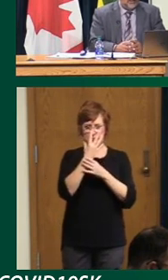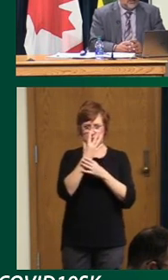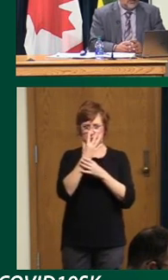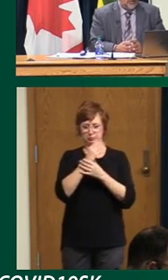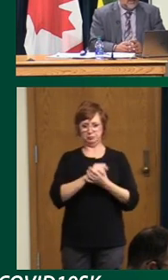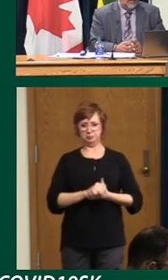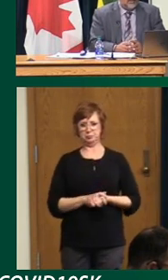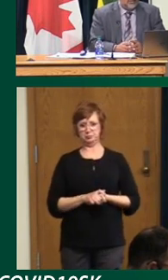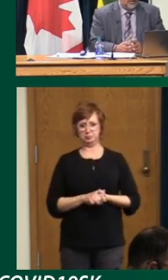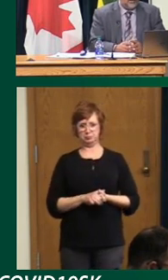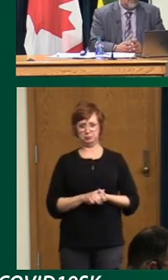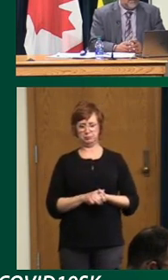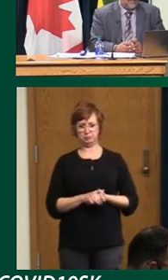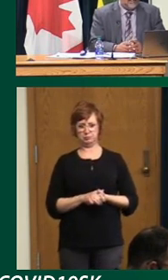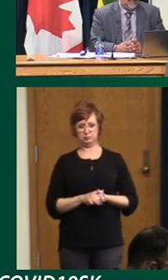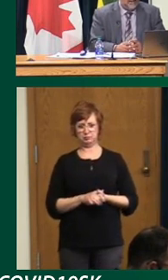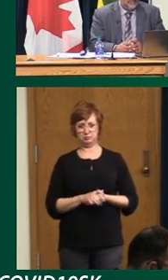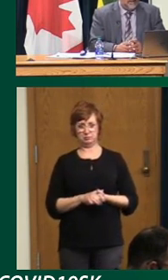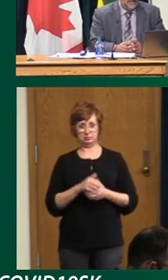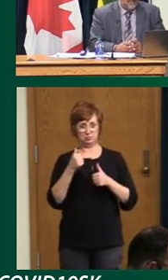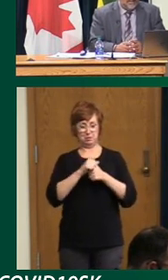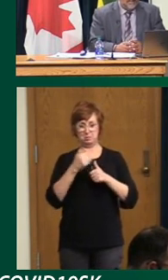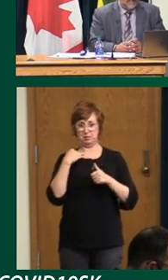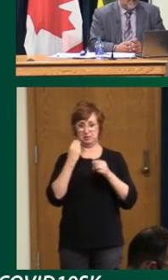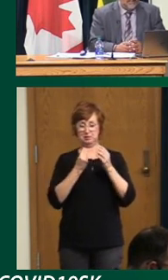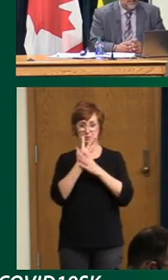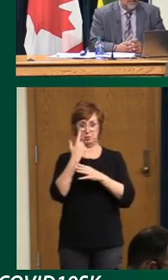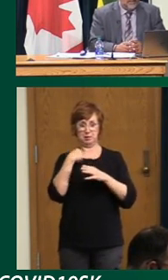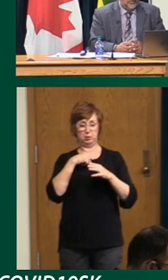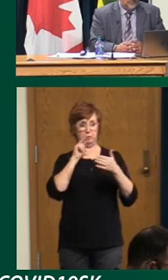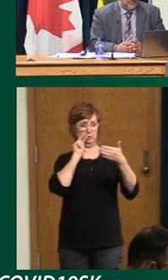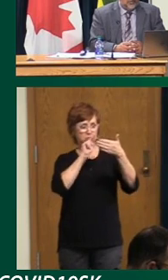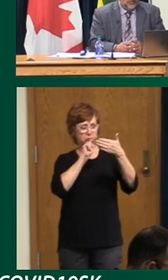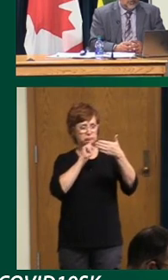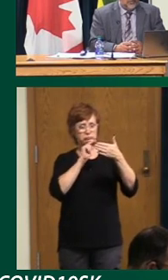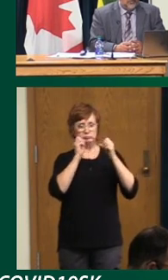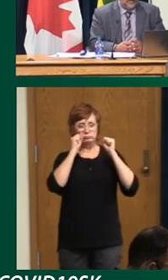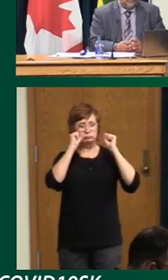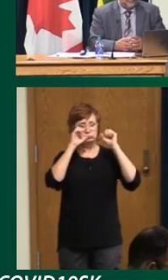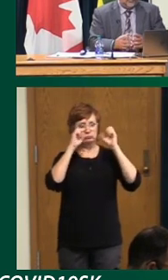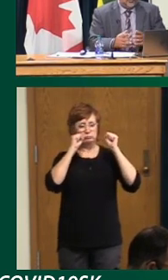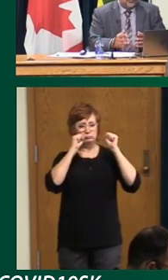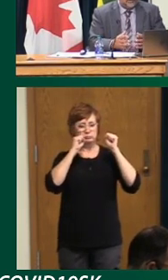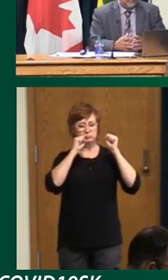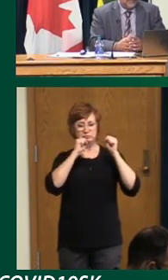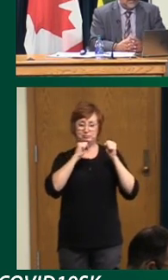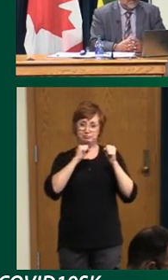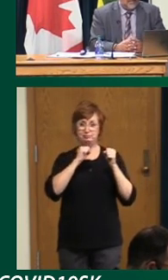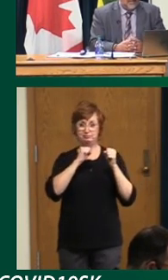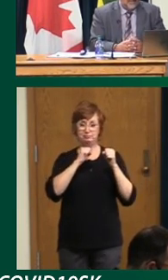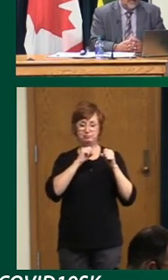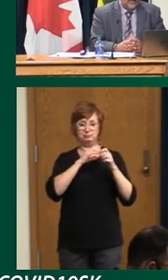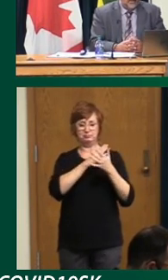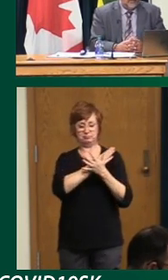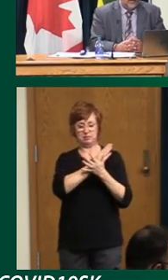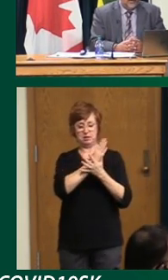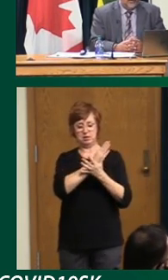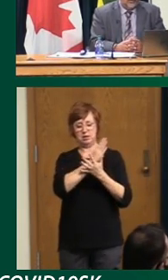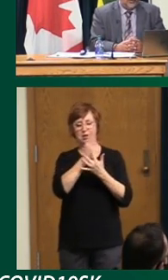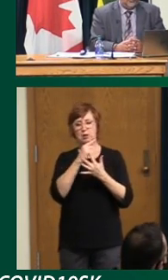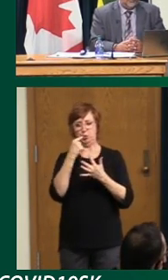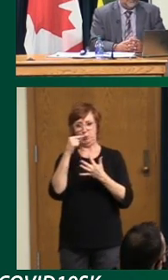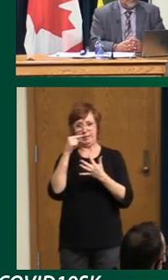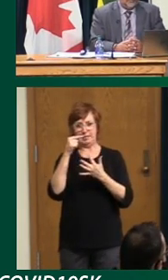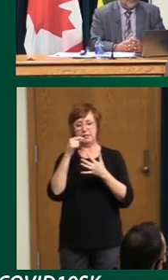seemed, quite remarkable at that time. Then the green is where we want to be through those simple measures. But if